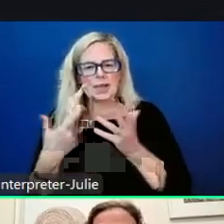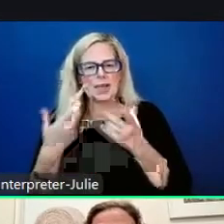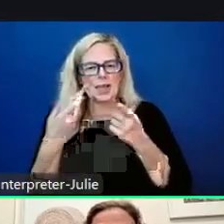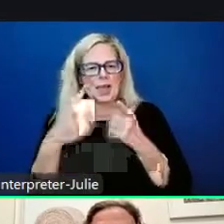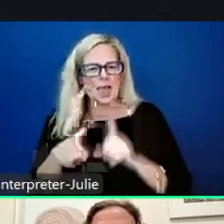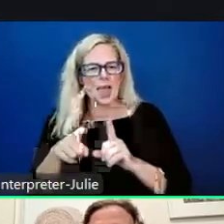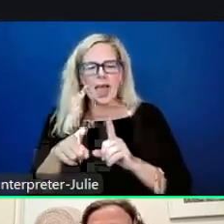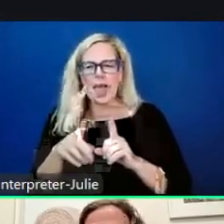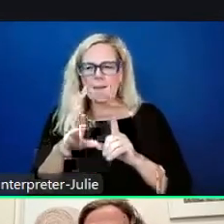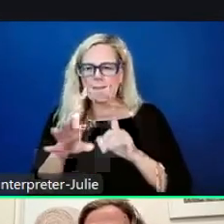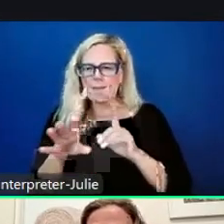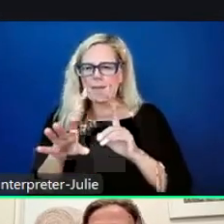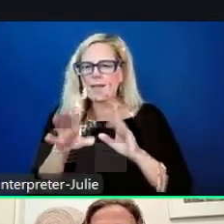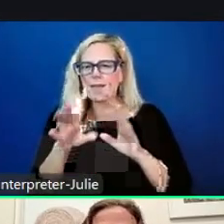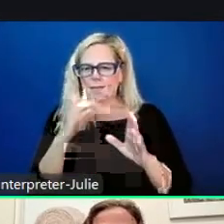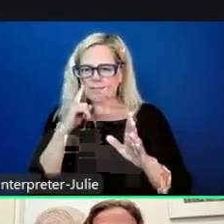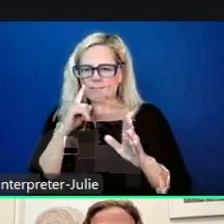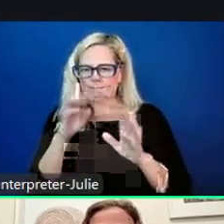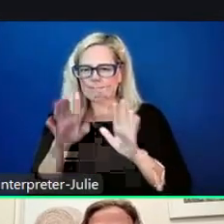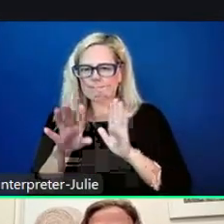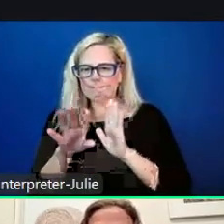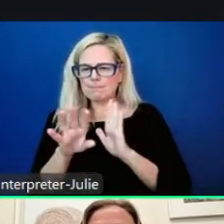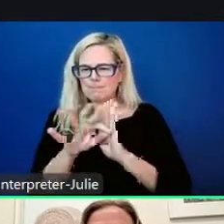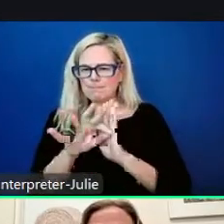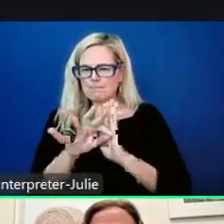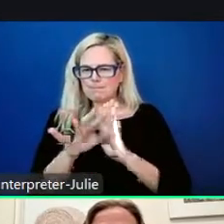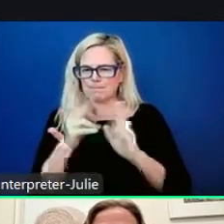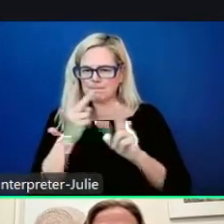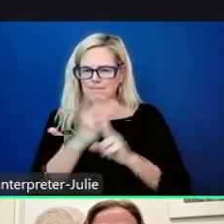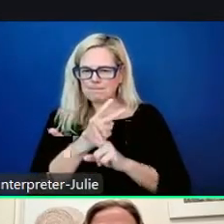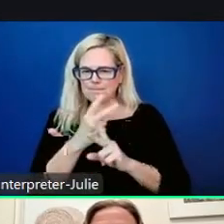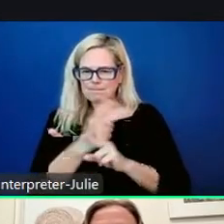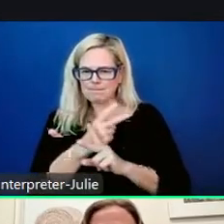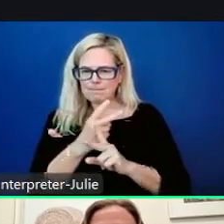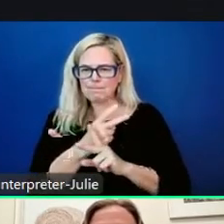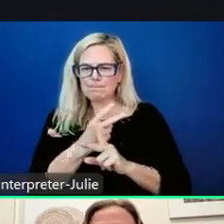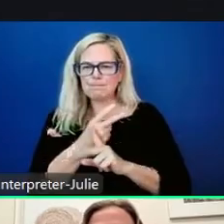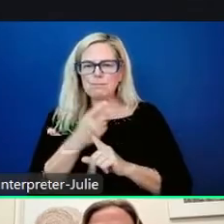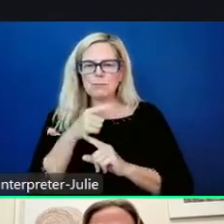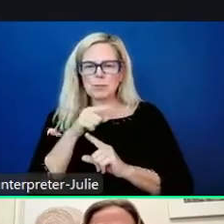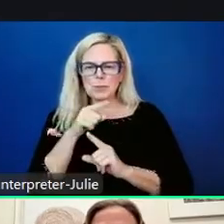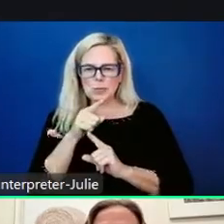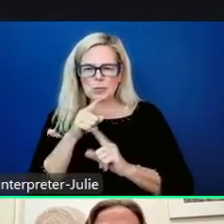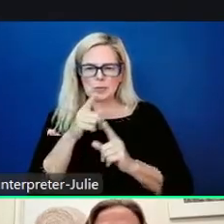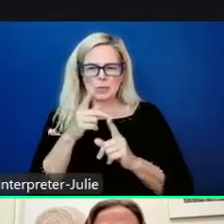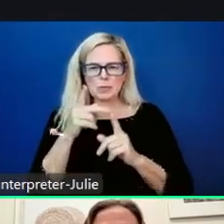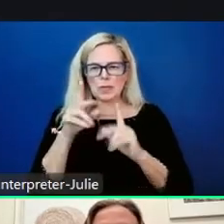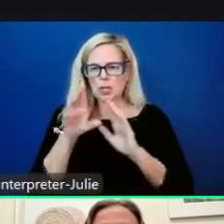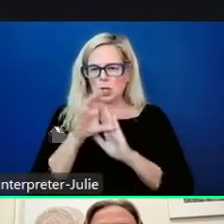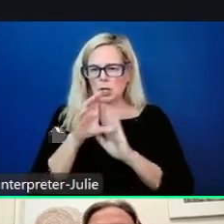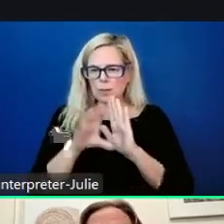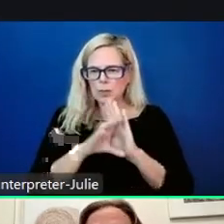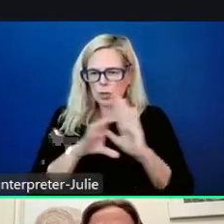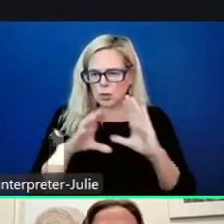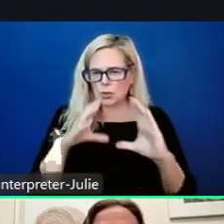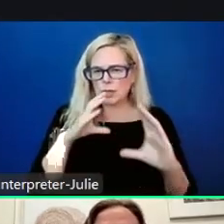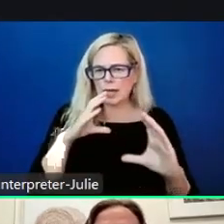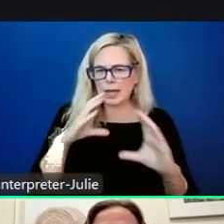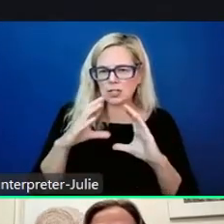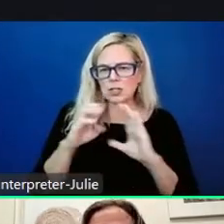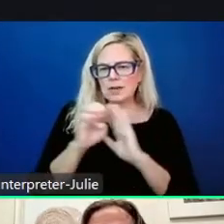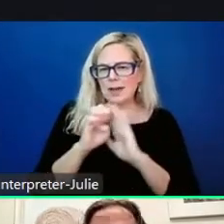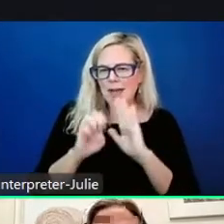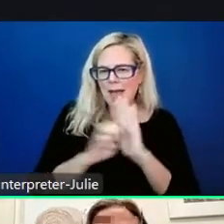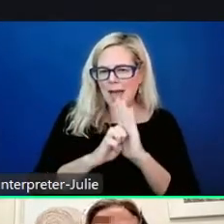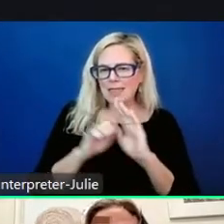carefully selected to move beyond the standard outcomes for communications, teamwork, ethics, and roles. This case hoped